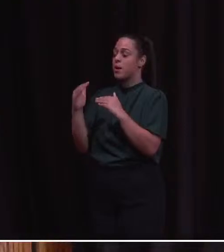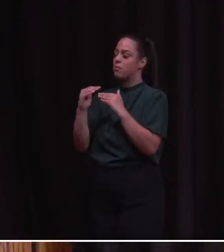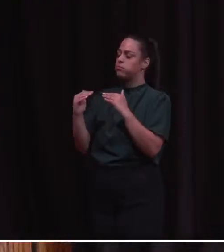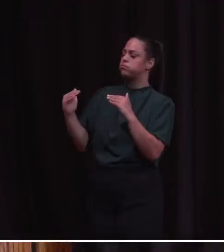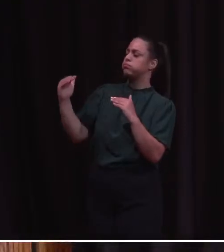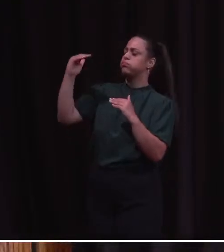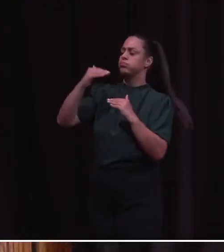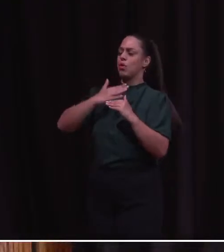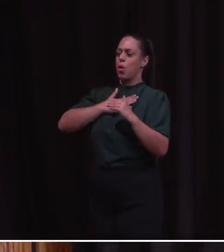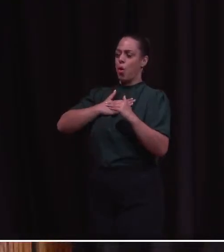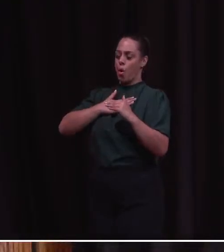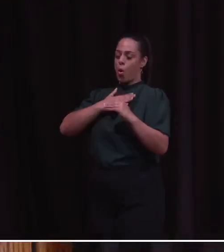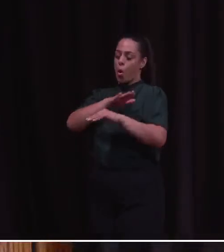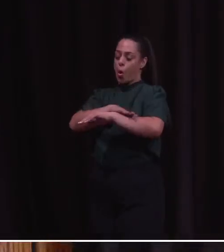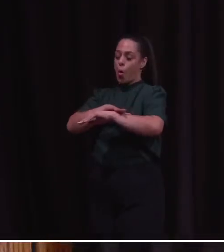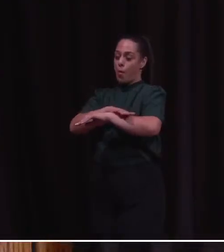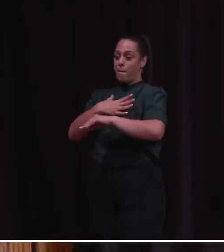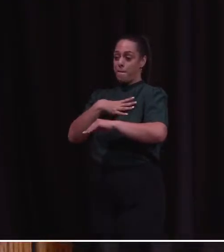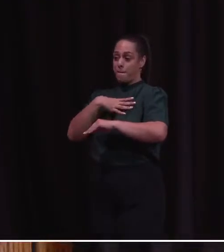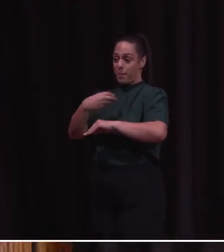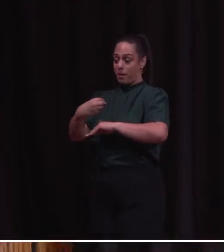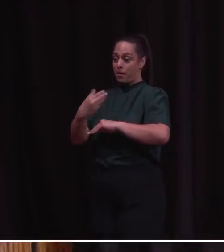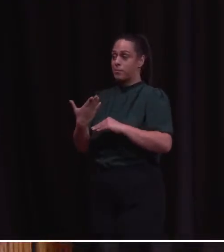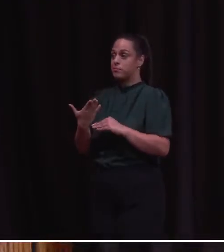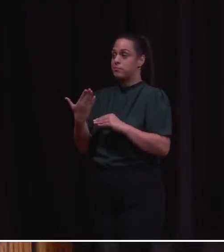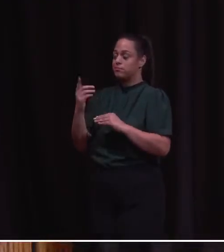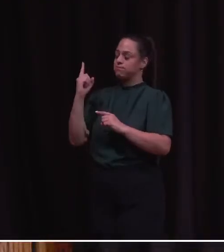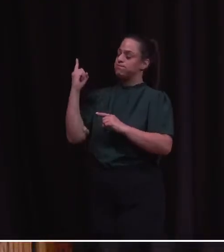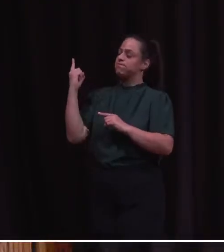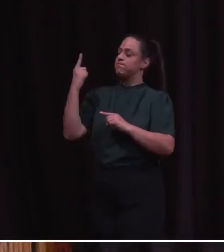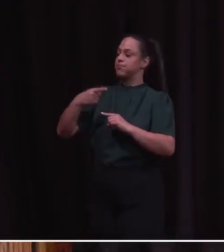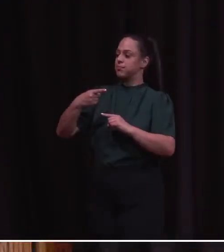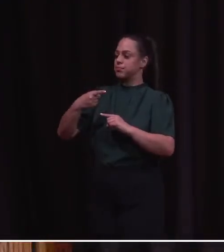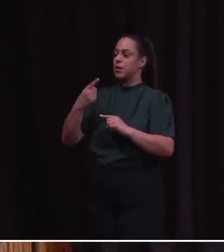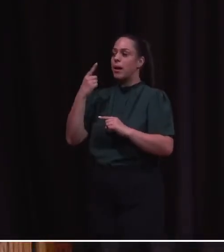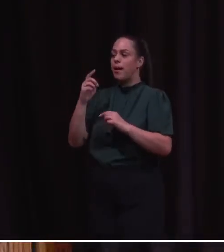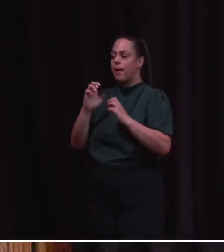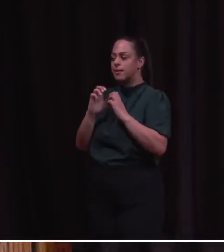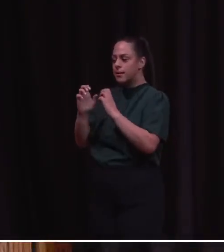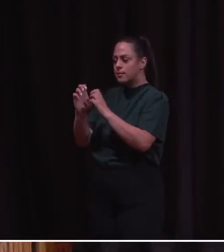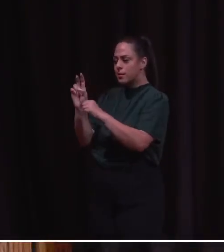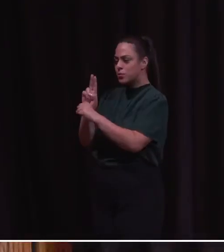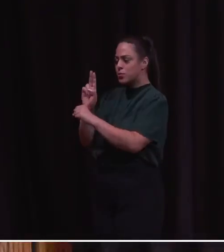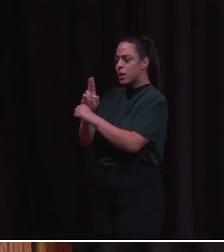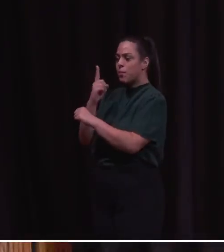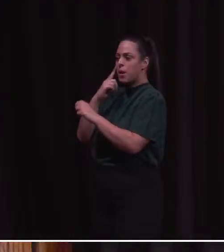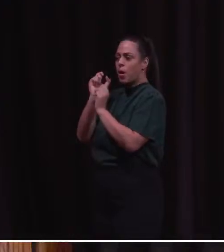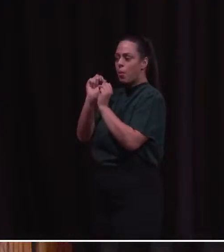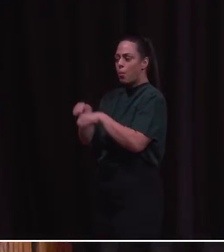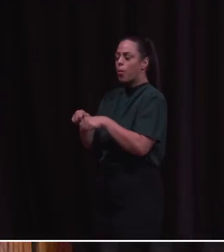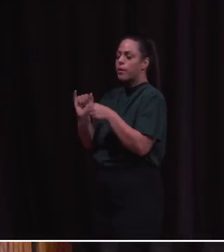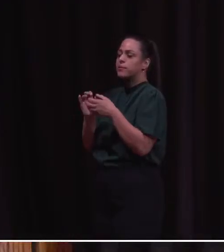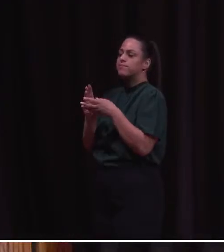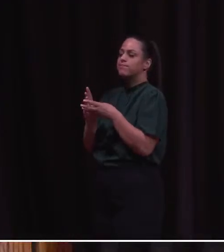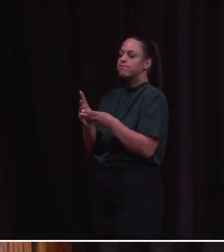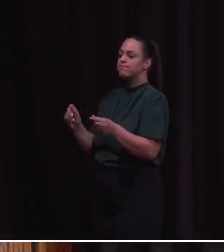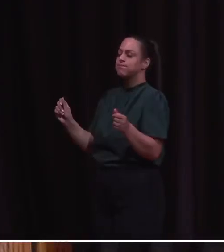strategies that they used to devastate non-Western societies. And at this point, I couldn't